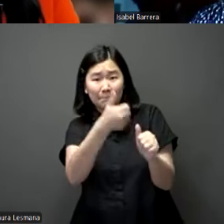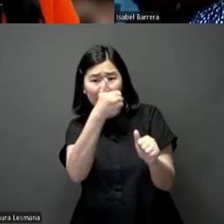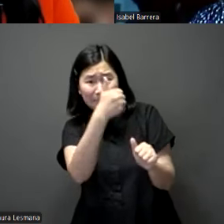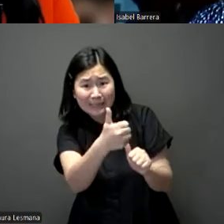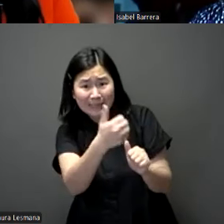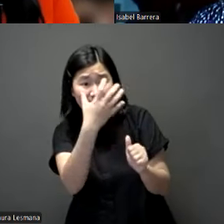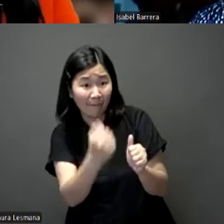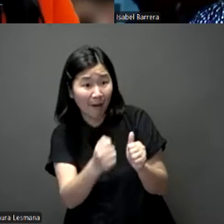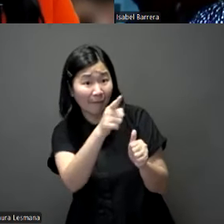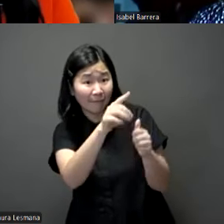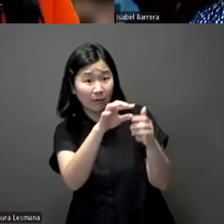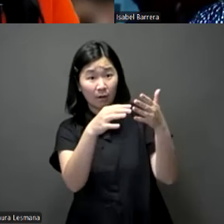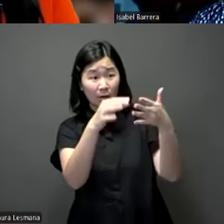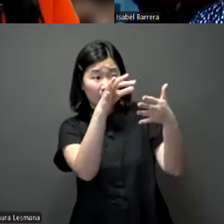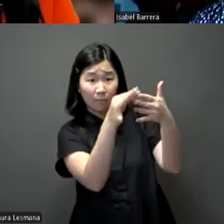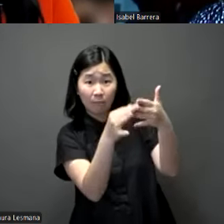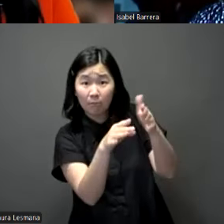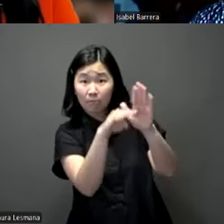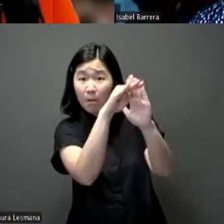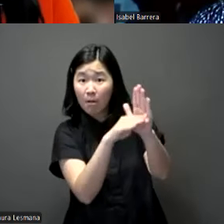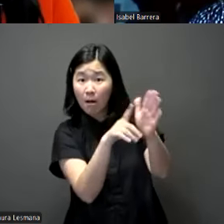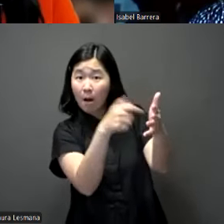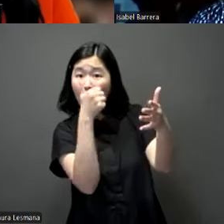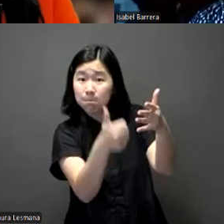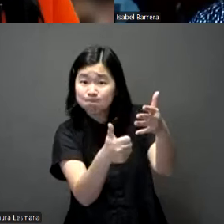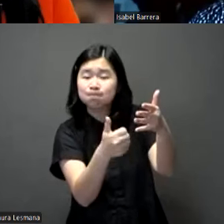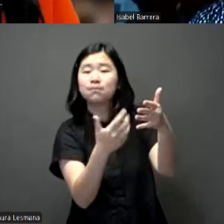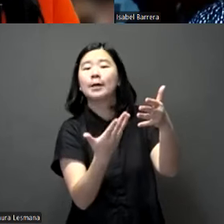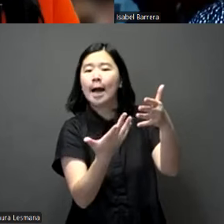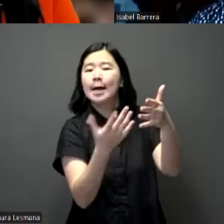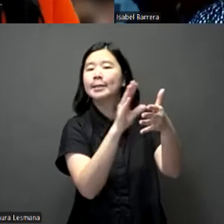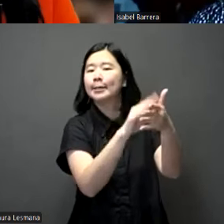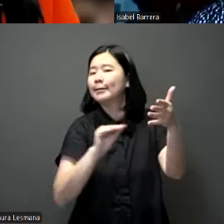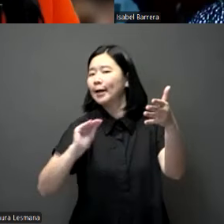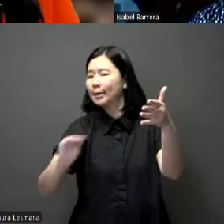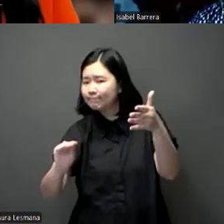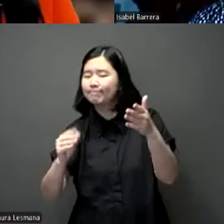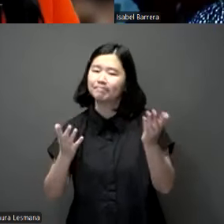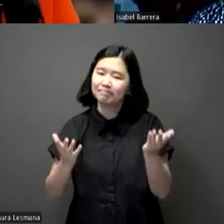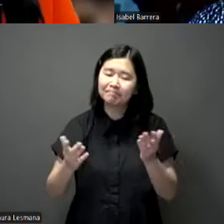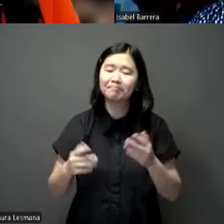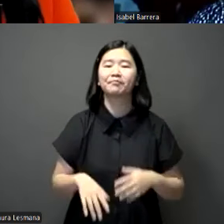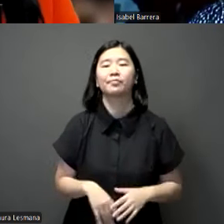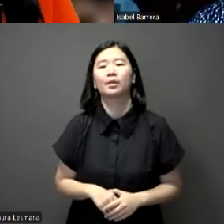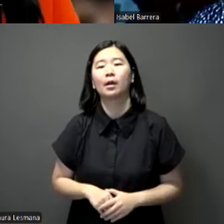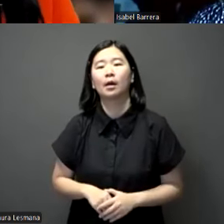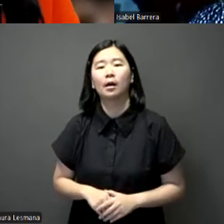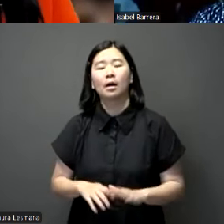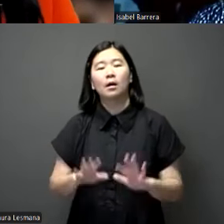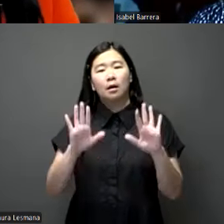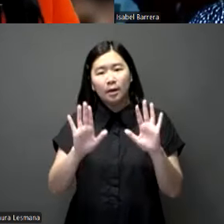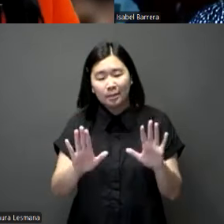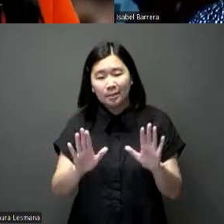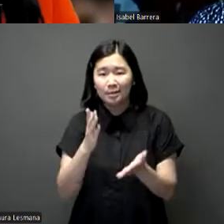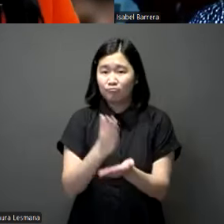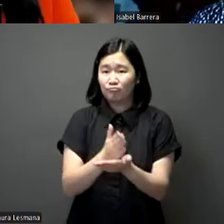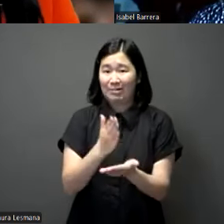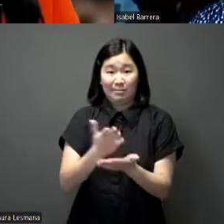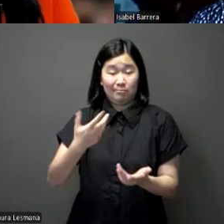the structural problems or interventional problems, well, we're working with them to help them accelerate. We're working with